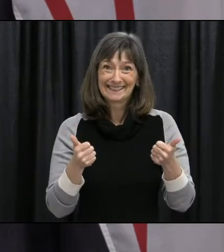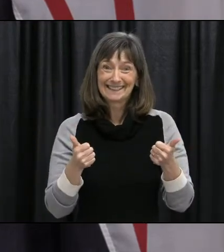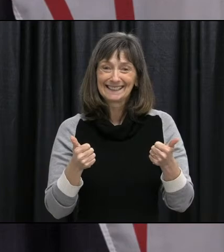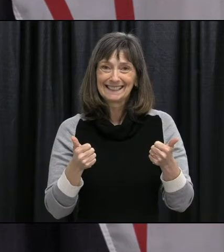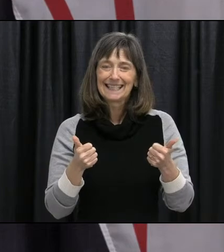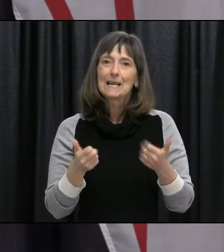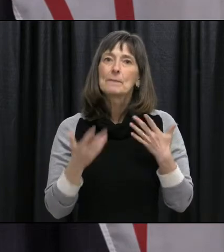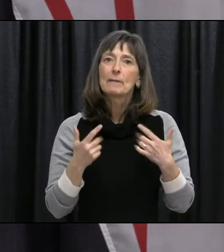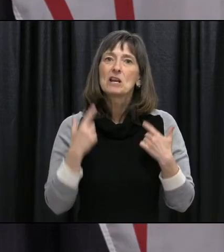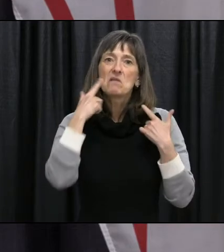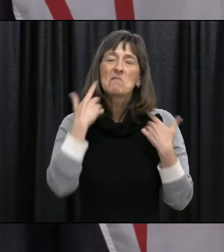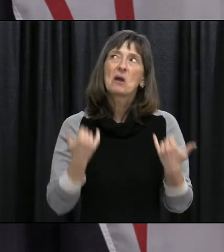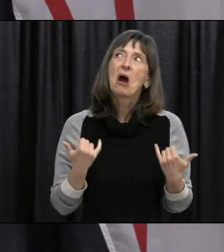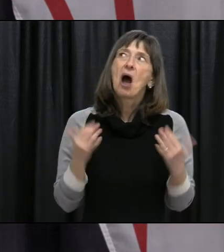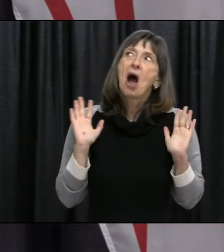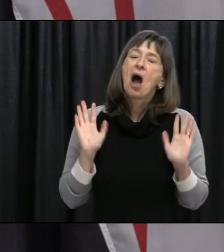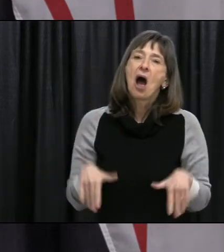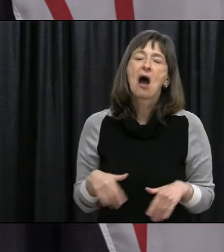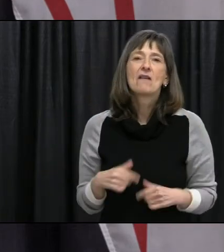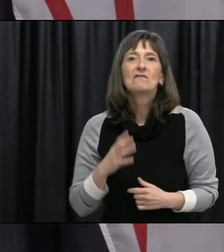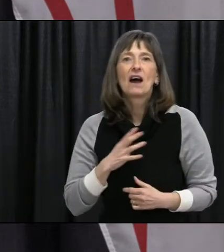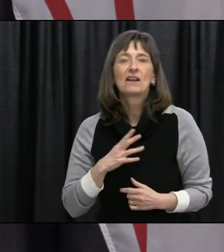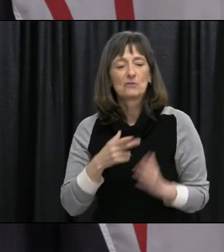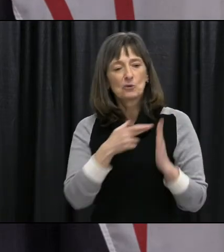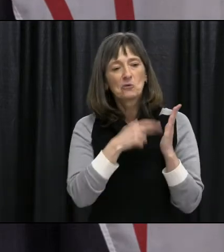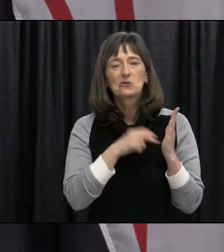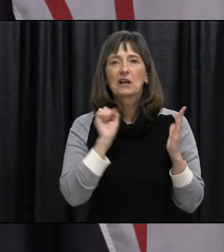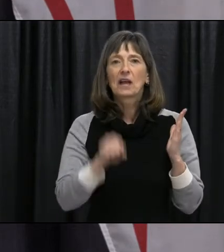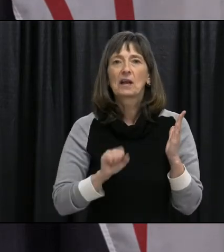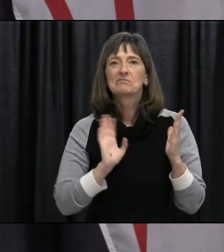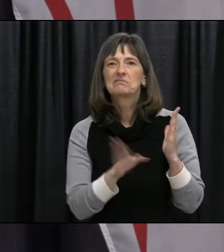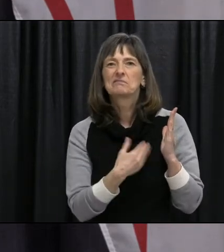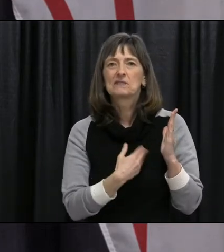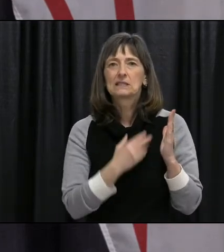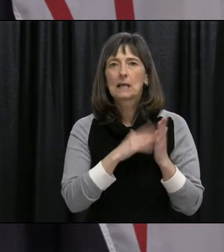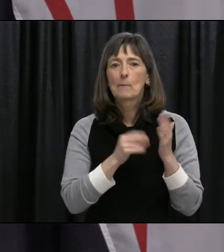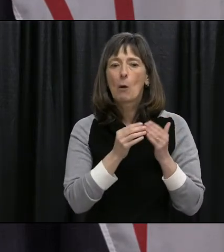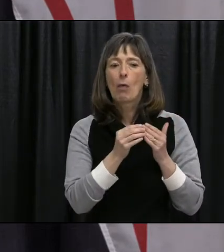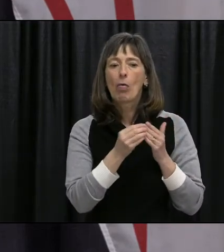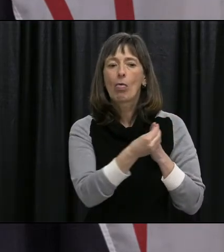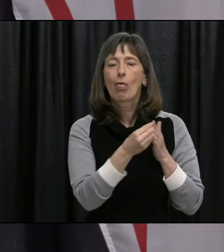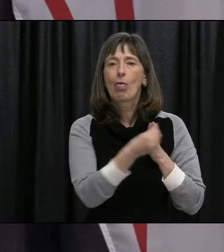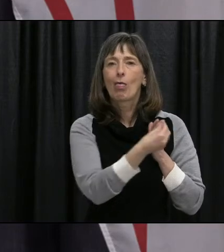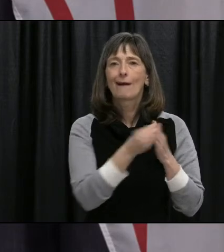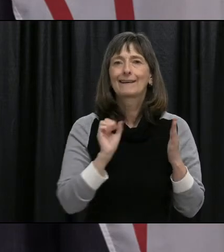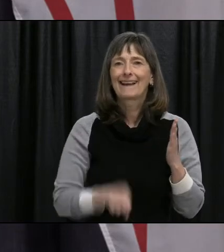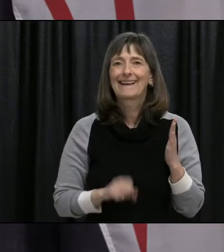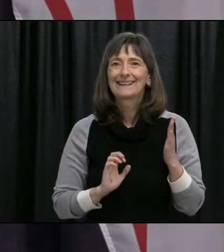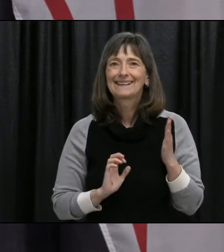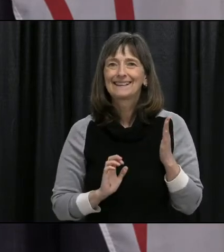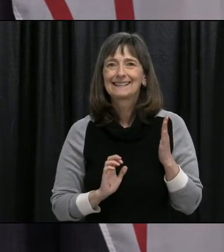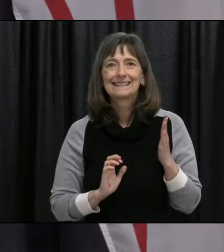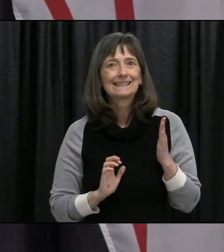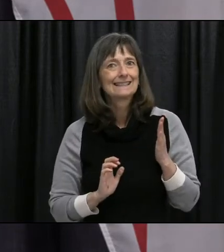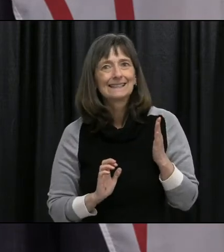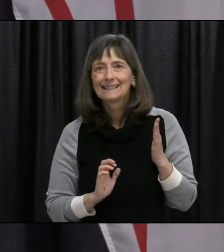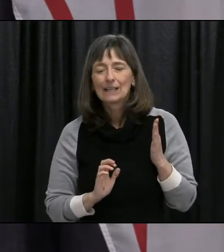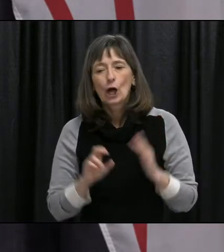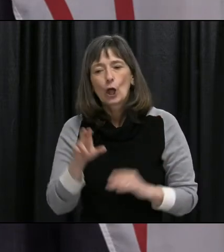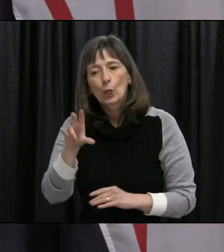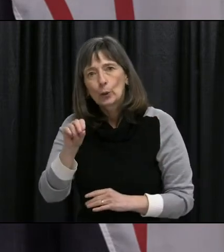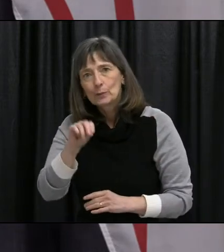relax somebody's attention to some of these public health measures that we've been recommending all along, that we know works to reduce the